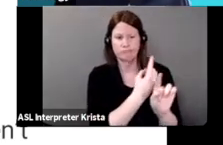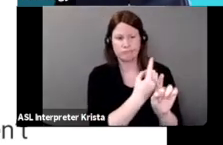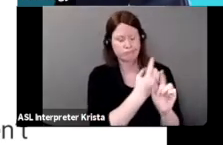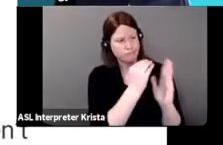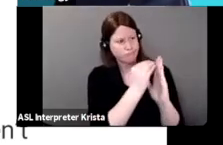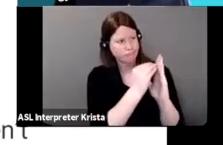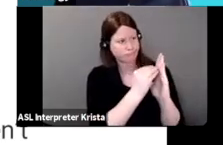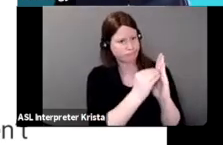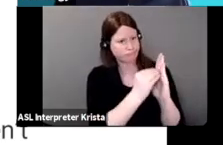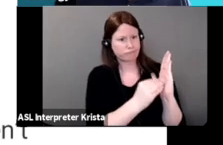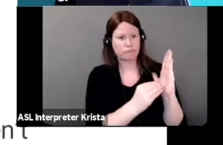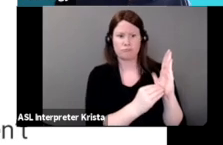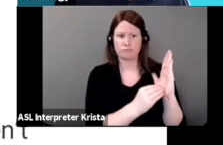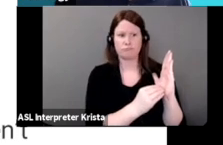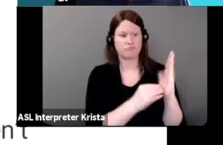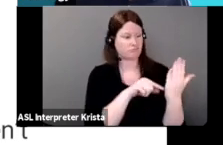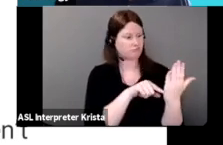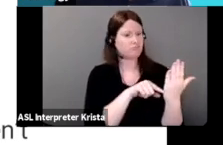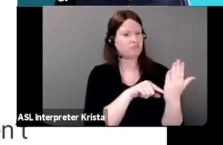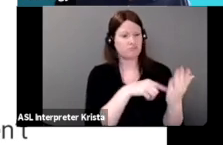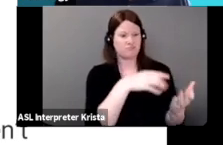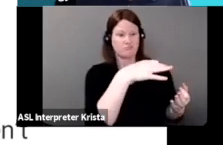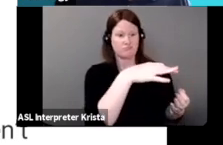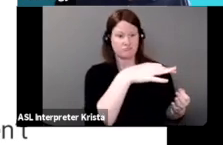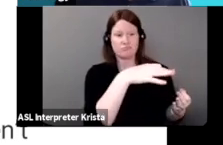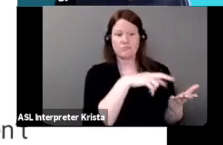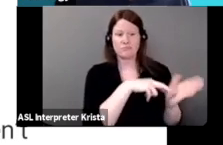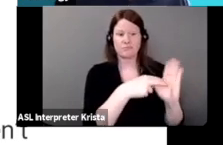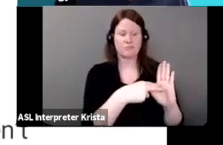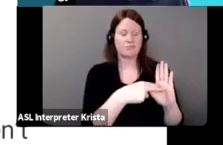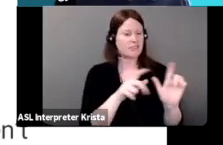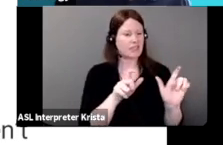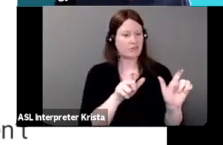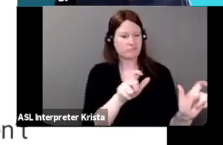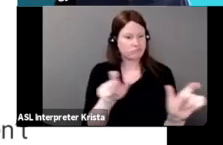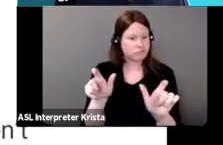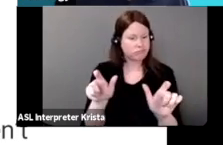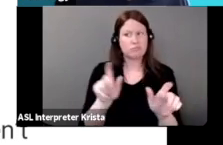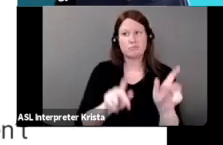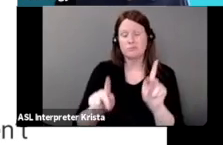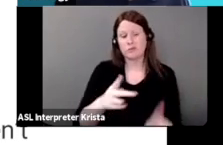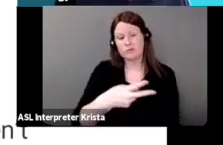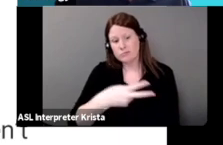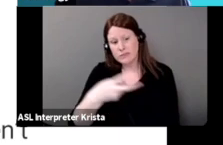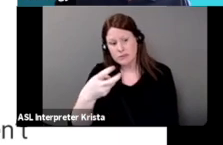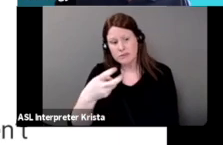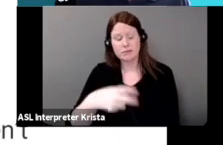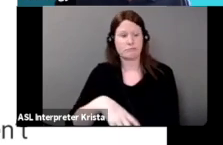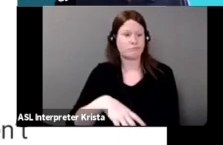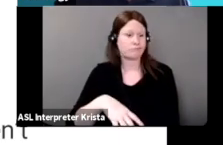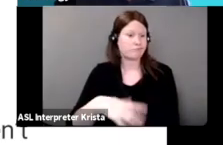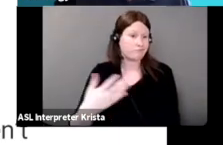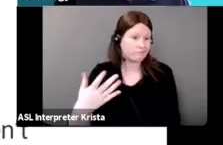it much more difficult to steal or defraud someone of